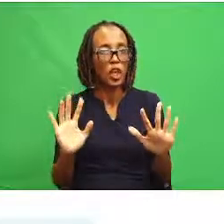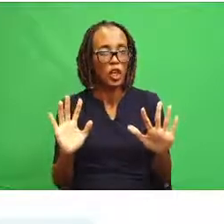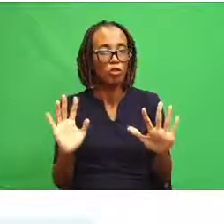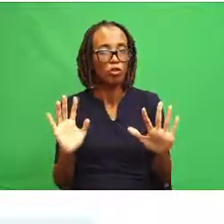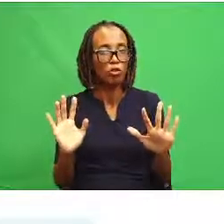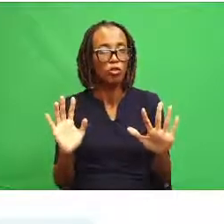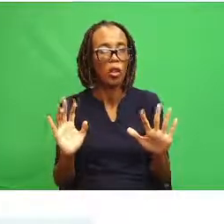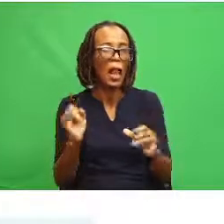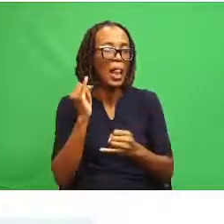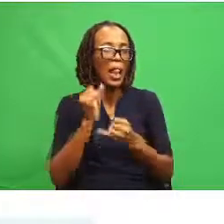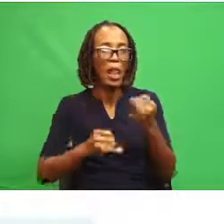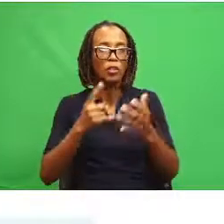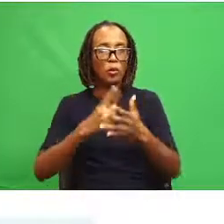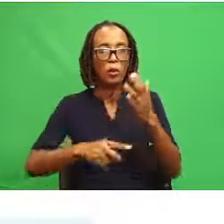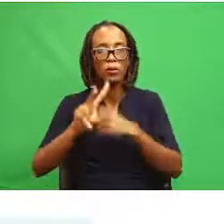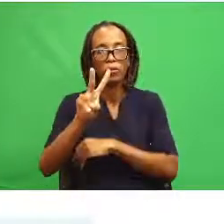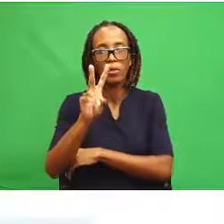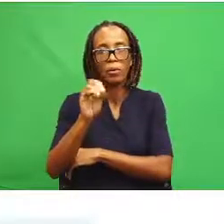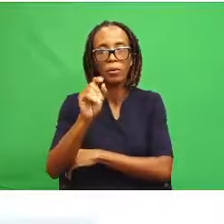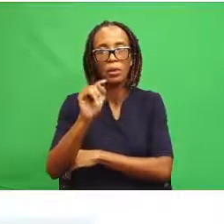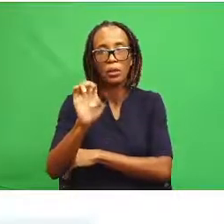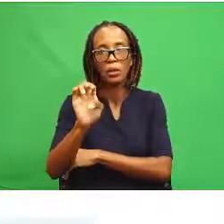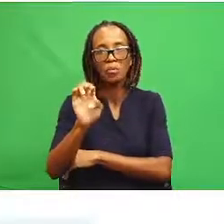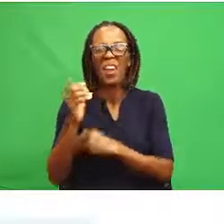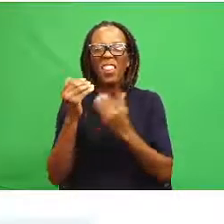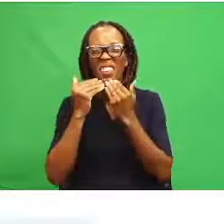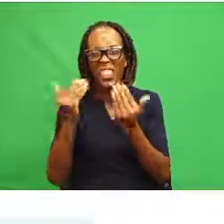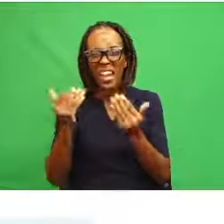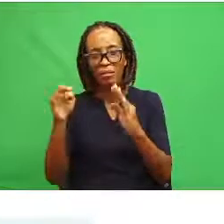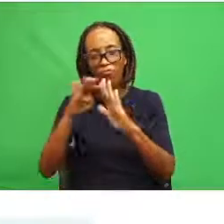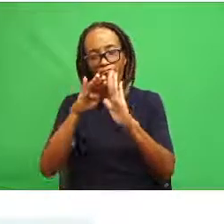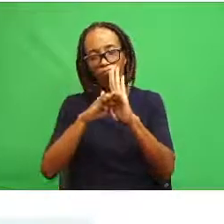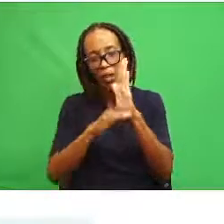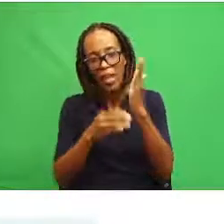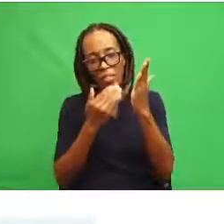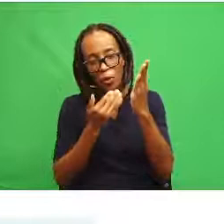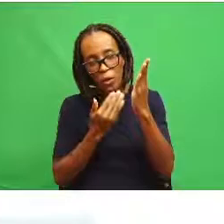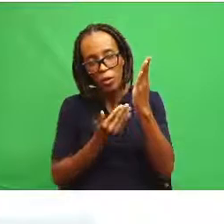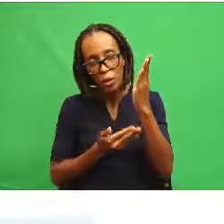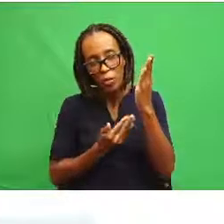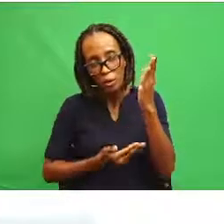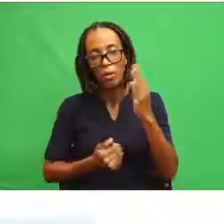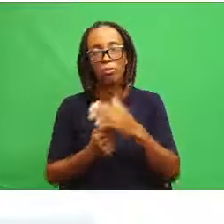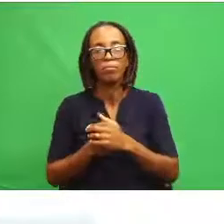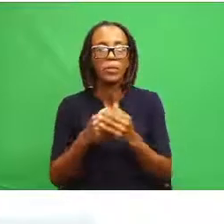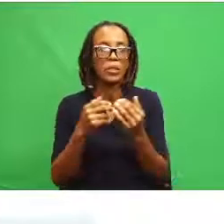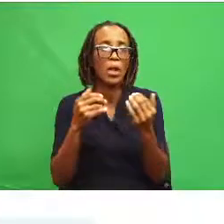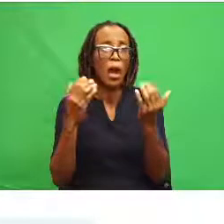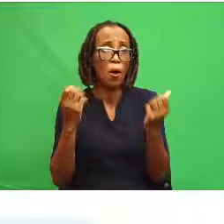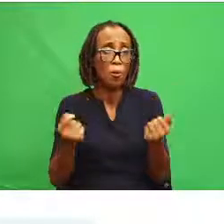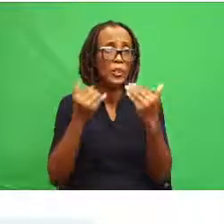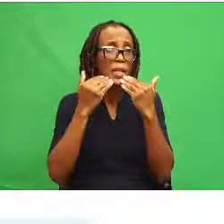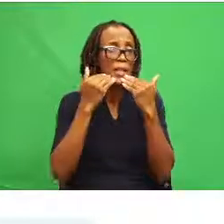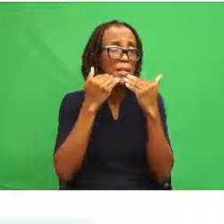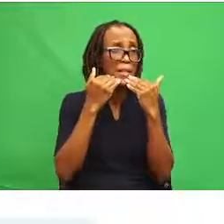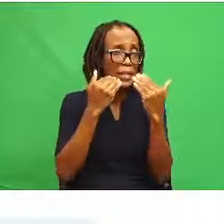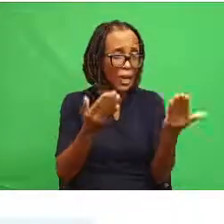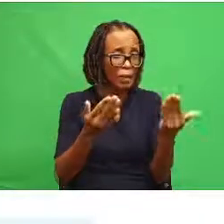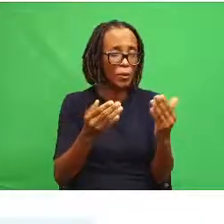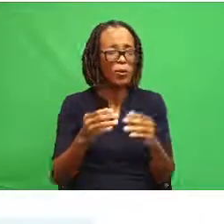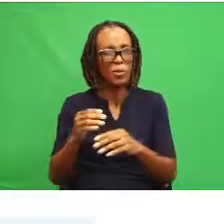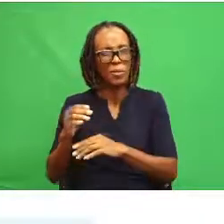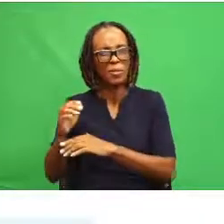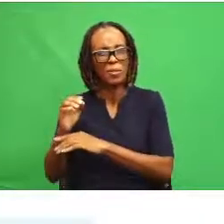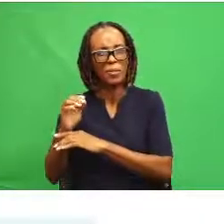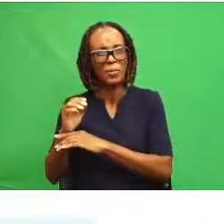this wonderful, wonderful webinar. And I certainly want to thank, before we have